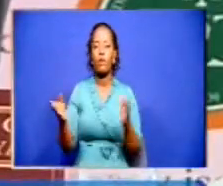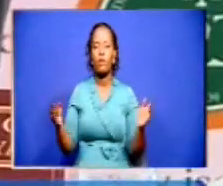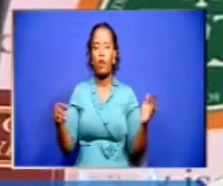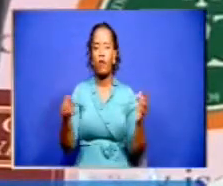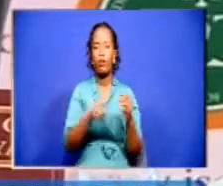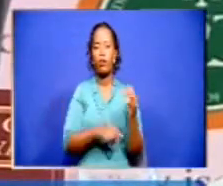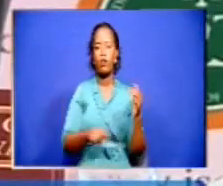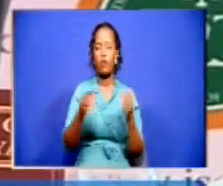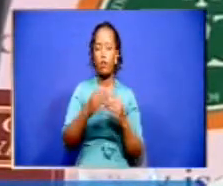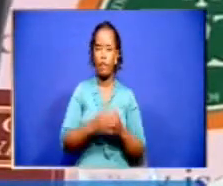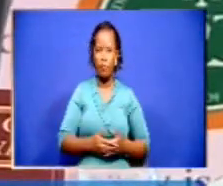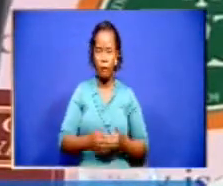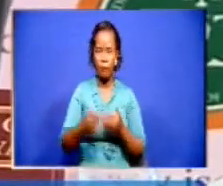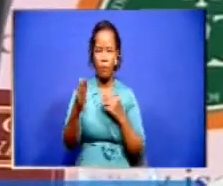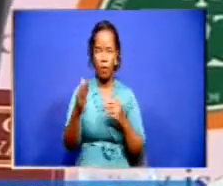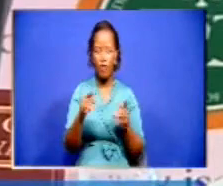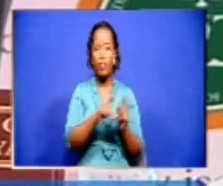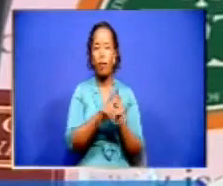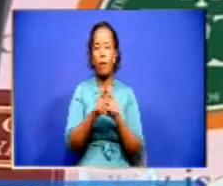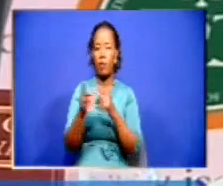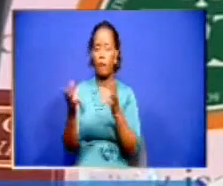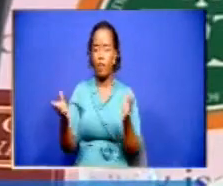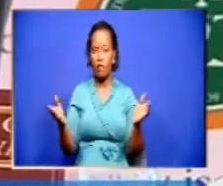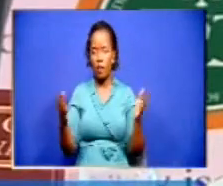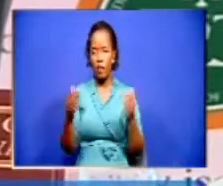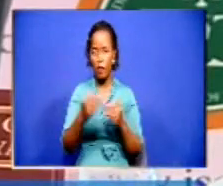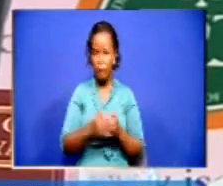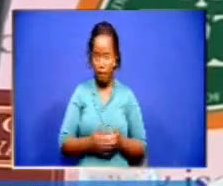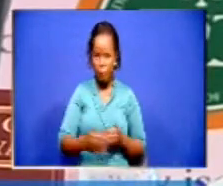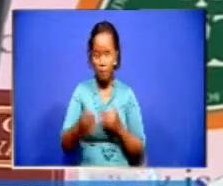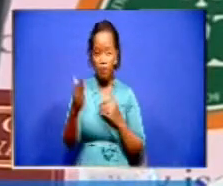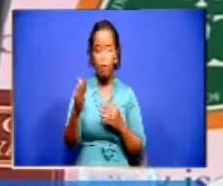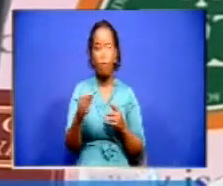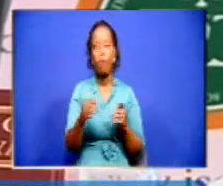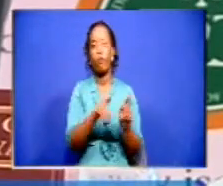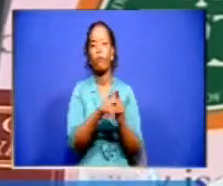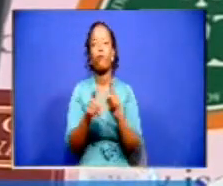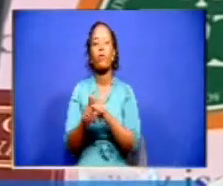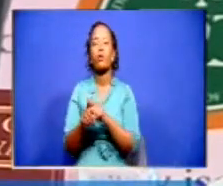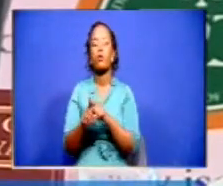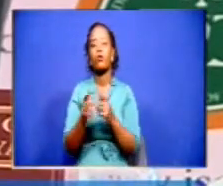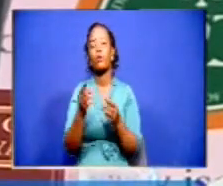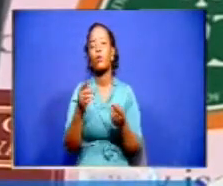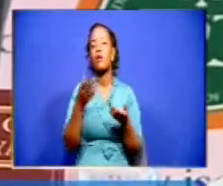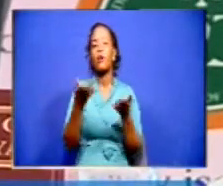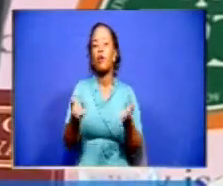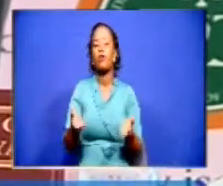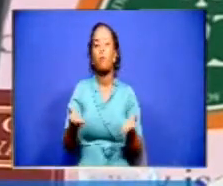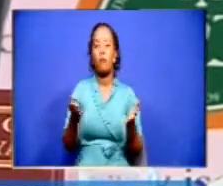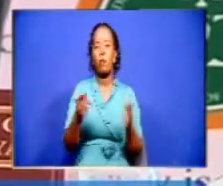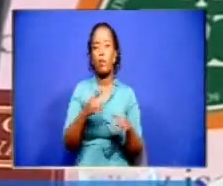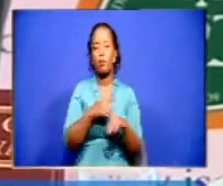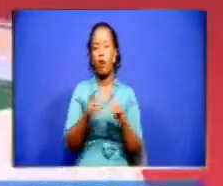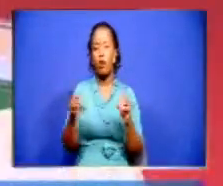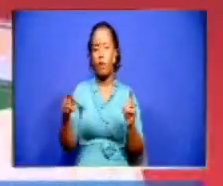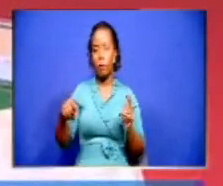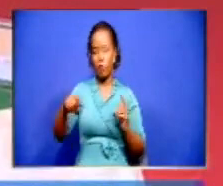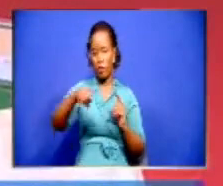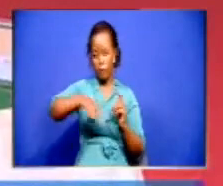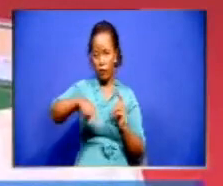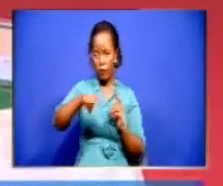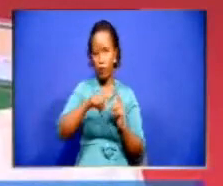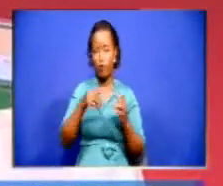future, develop strategies of dealing with that, because where, like is in the international